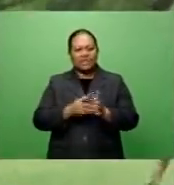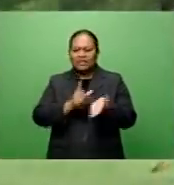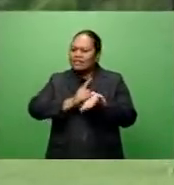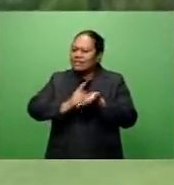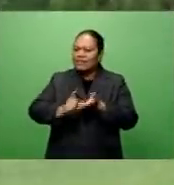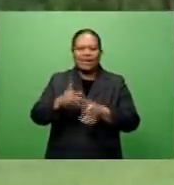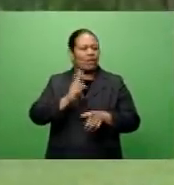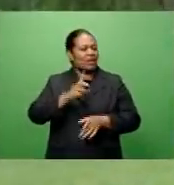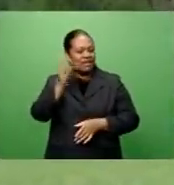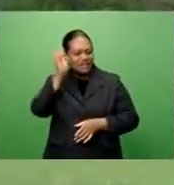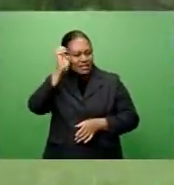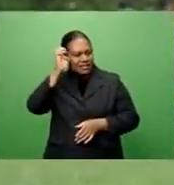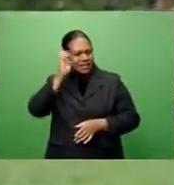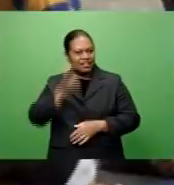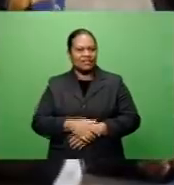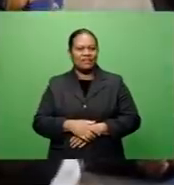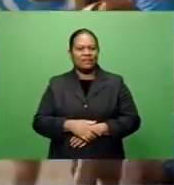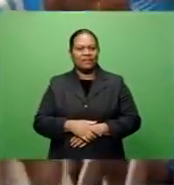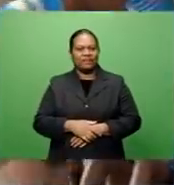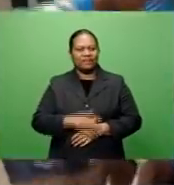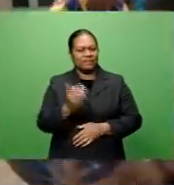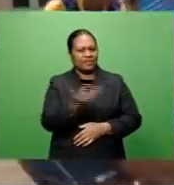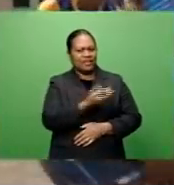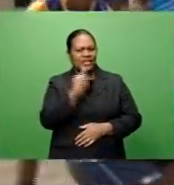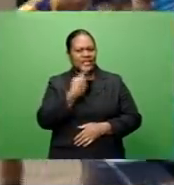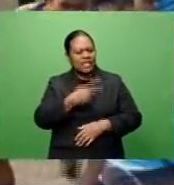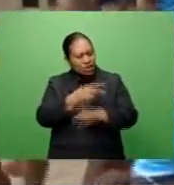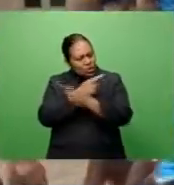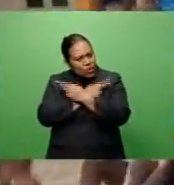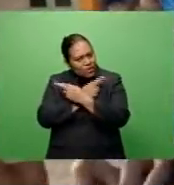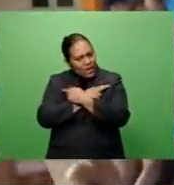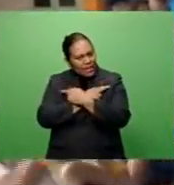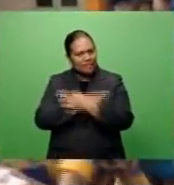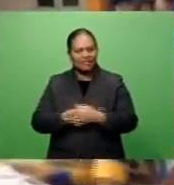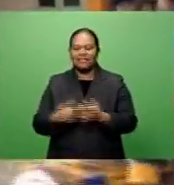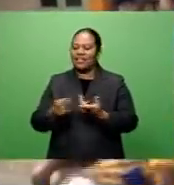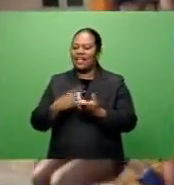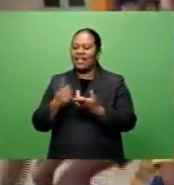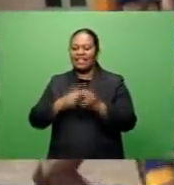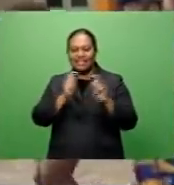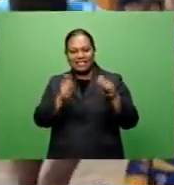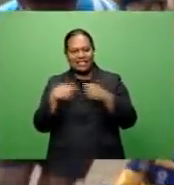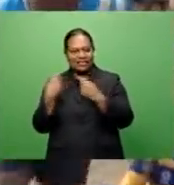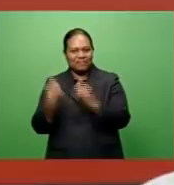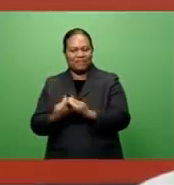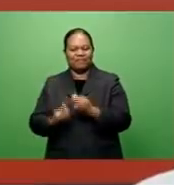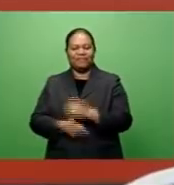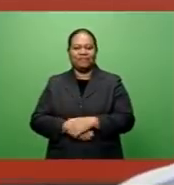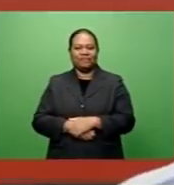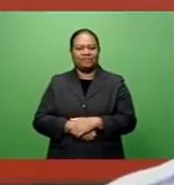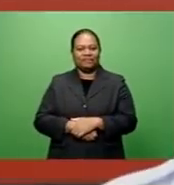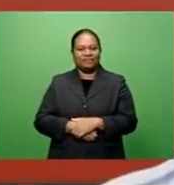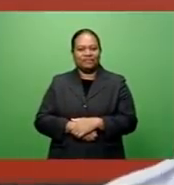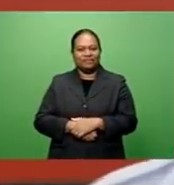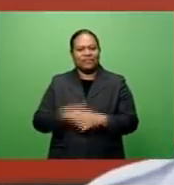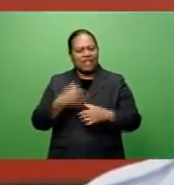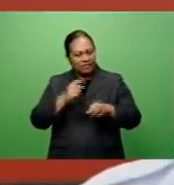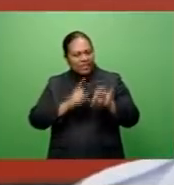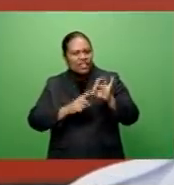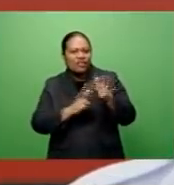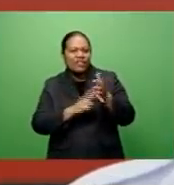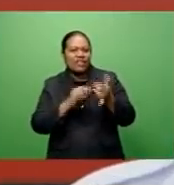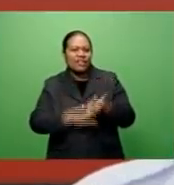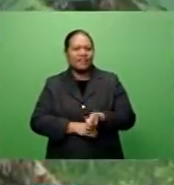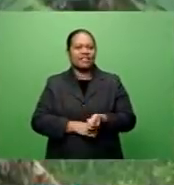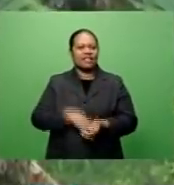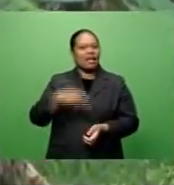is expected of them. We respect all those the other teams. We have QBS, our